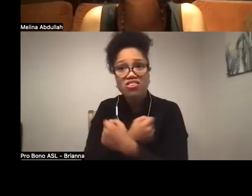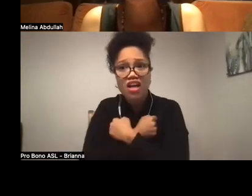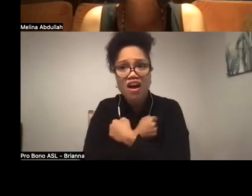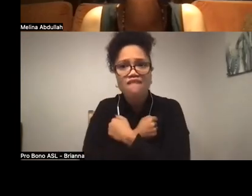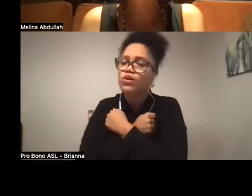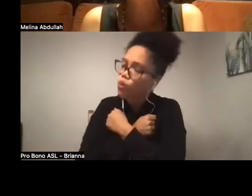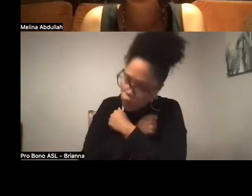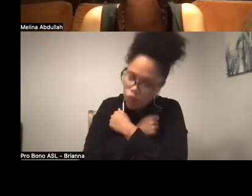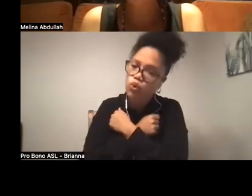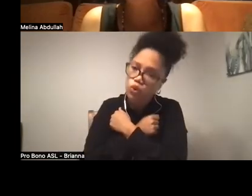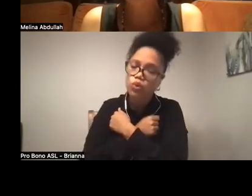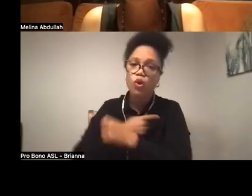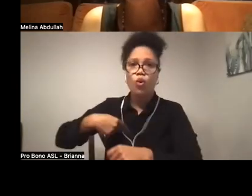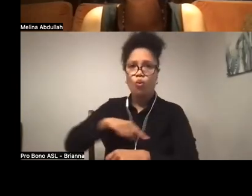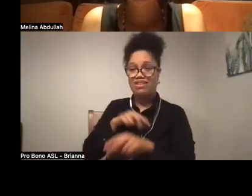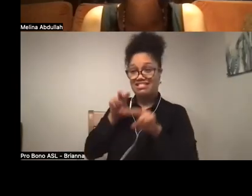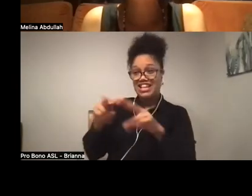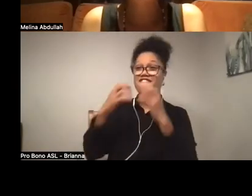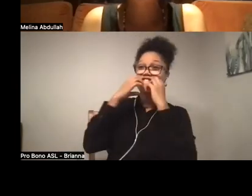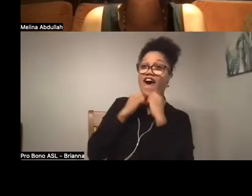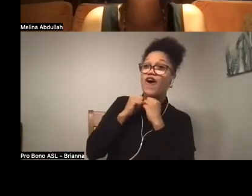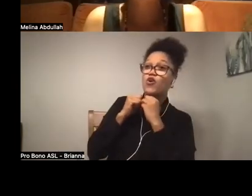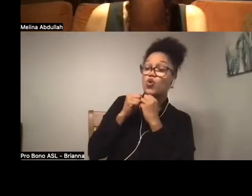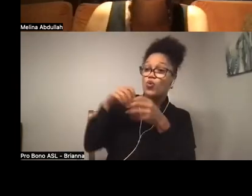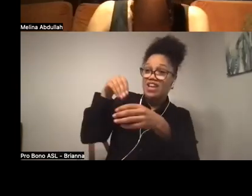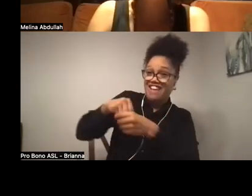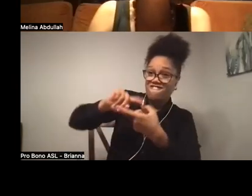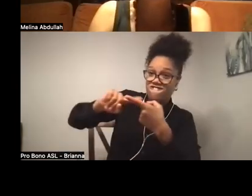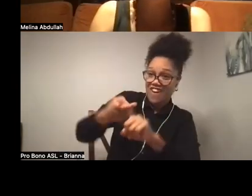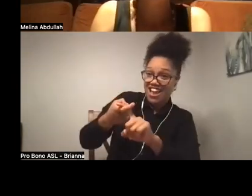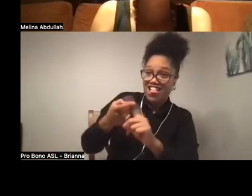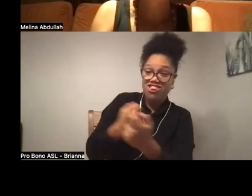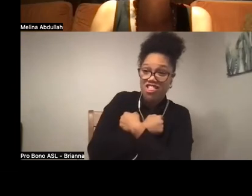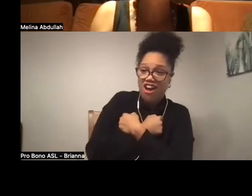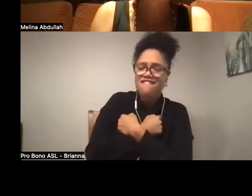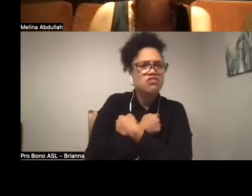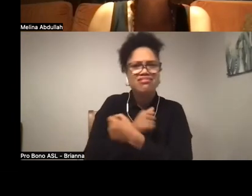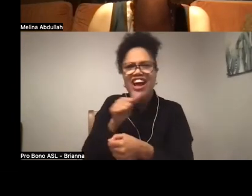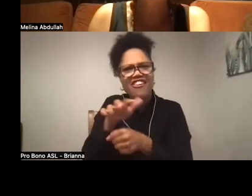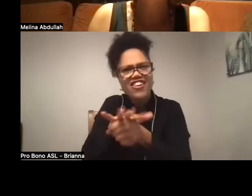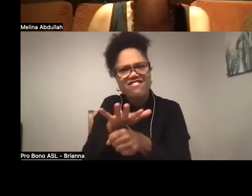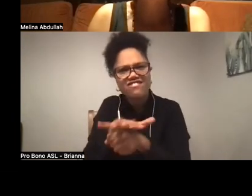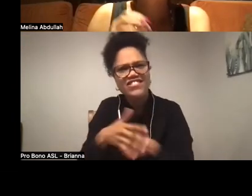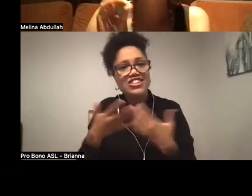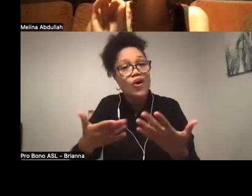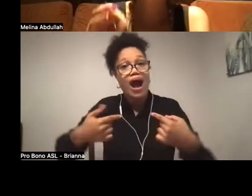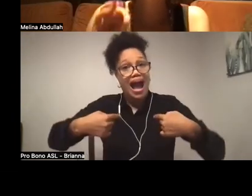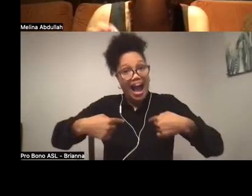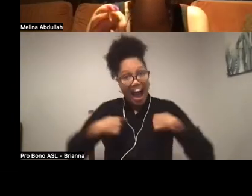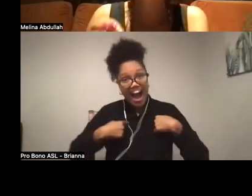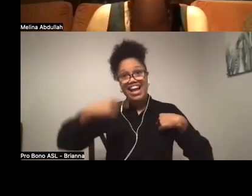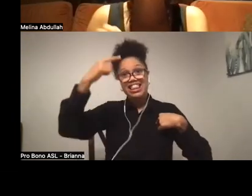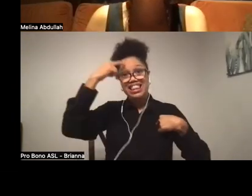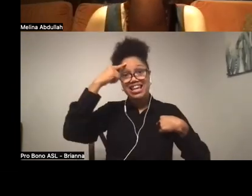put as much value on as we should. But I would say that I think that